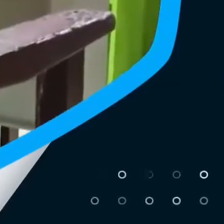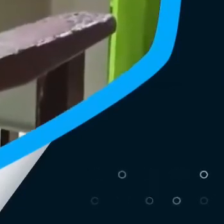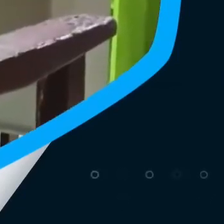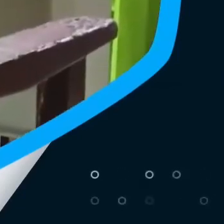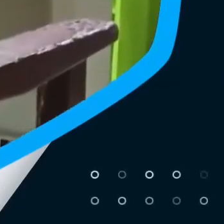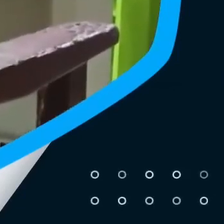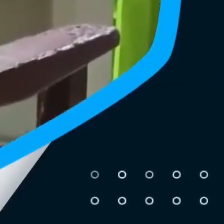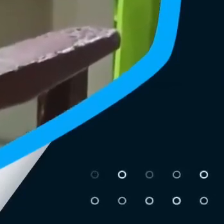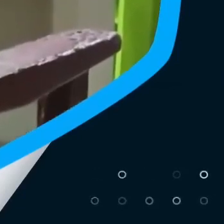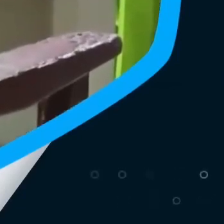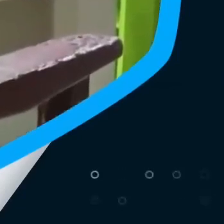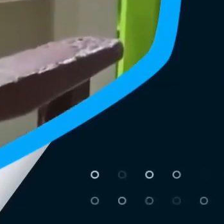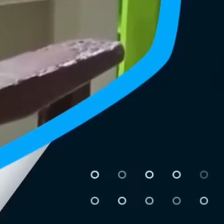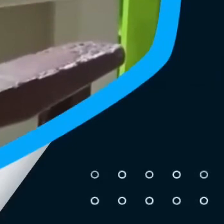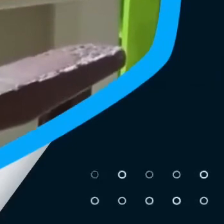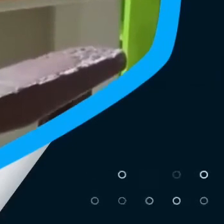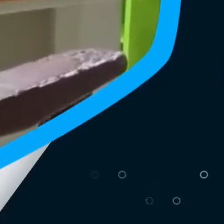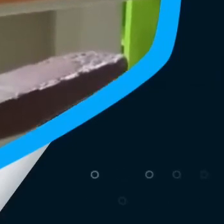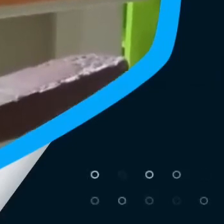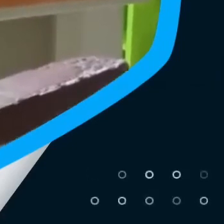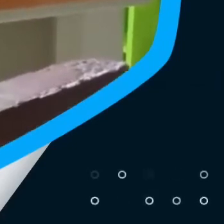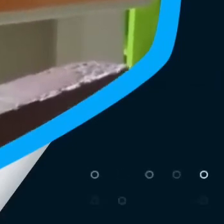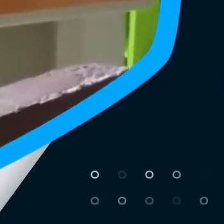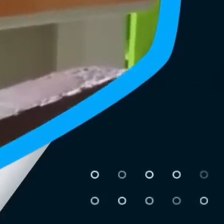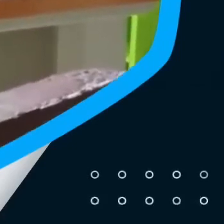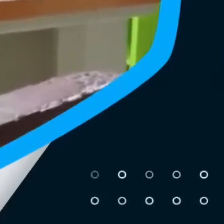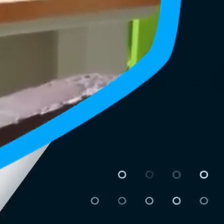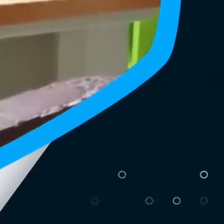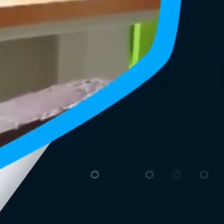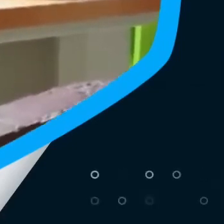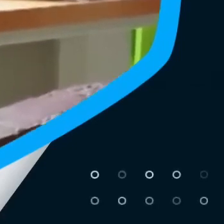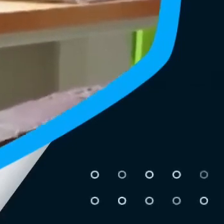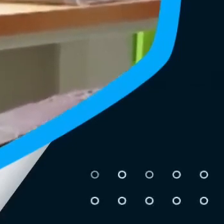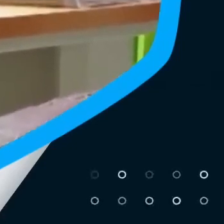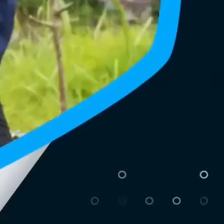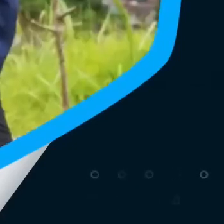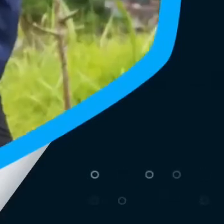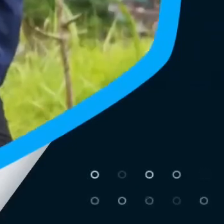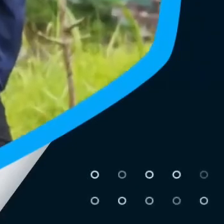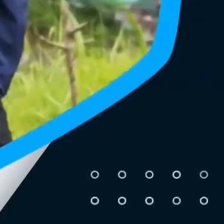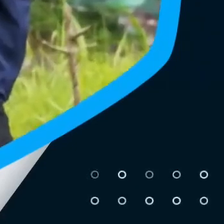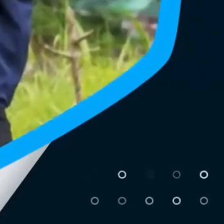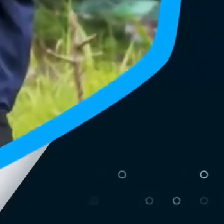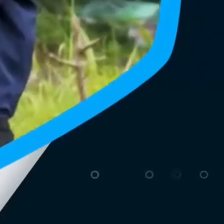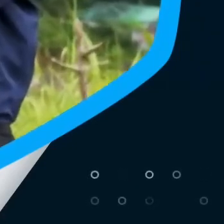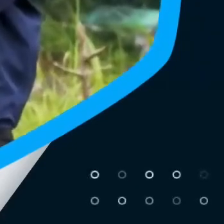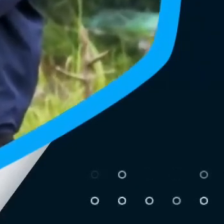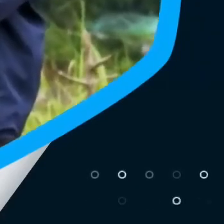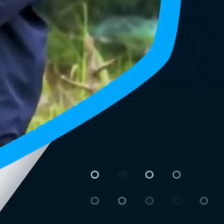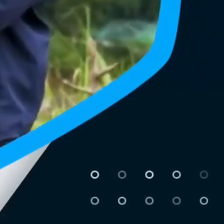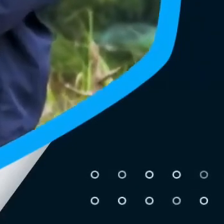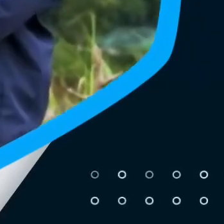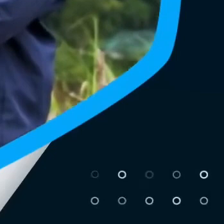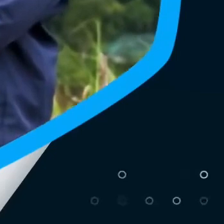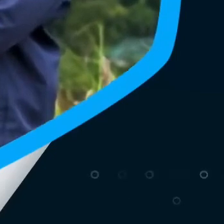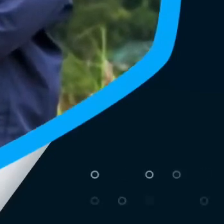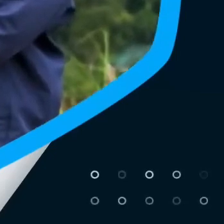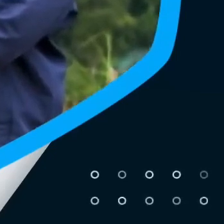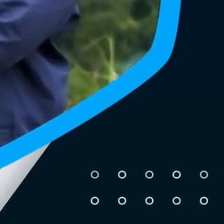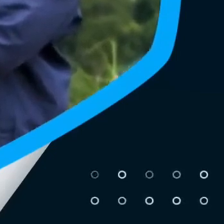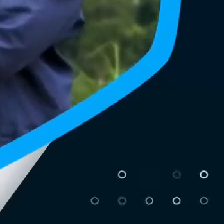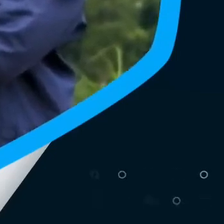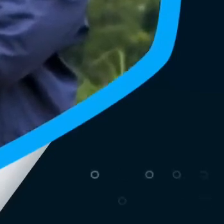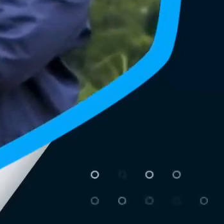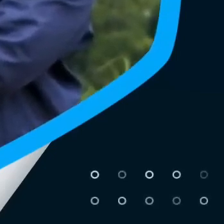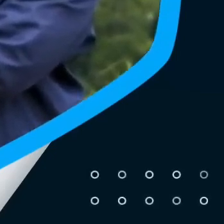also served in various work fields as the chaplain of the Philippine National Police, a mediator of Davao de Oro Regional